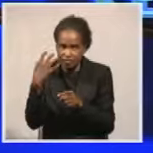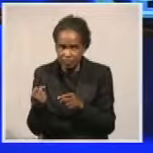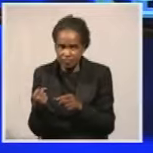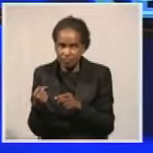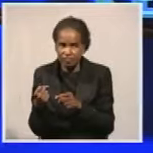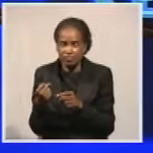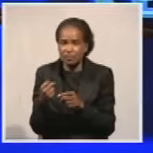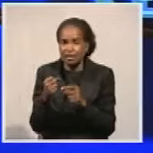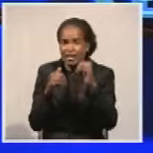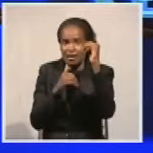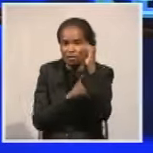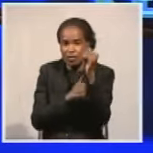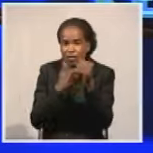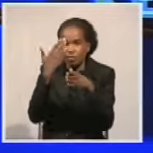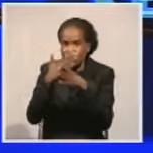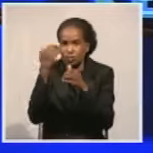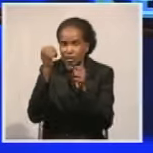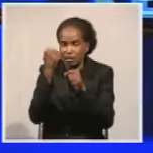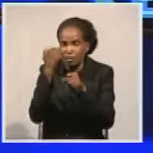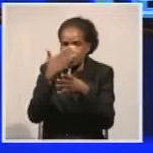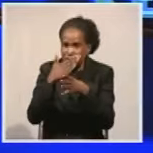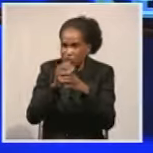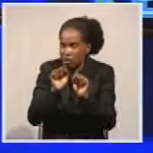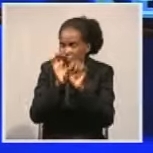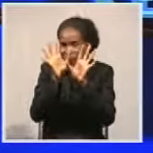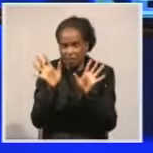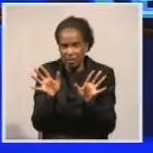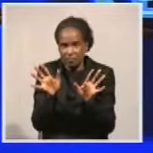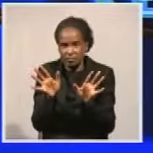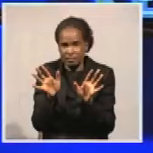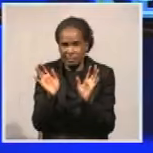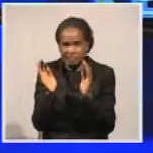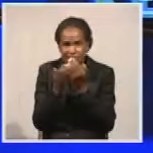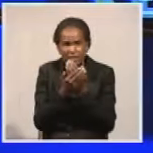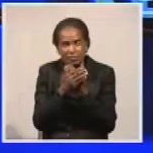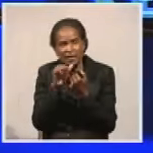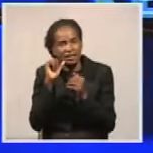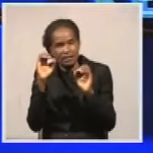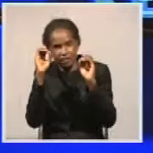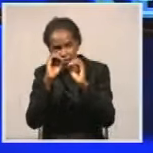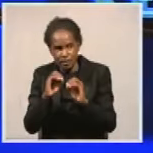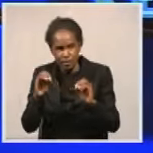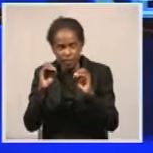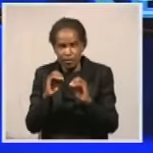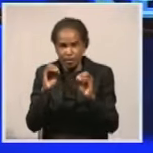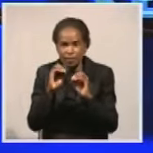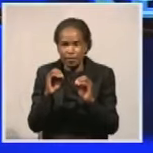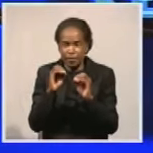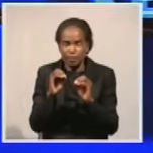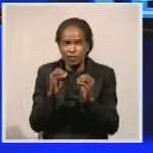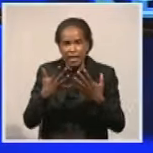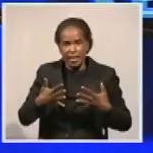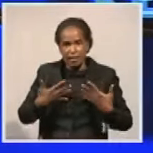must work in a transparent way in order to settle the minds of the citizenry.